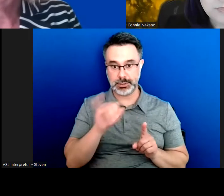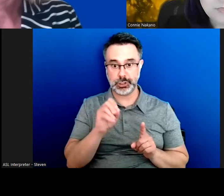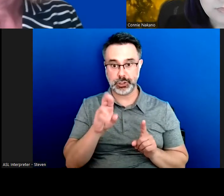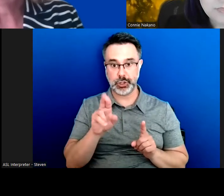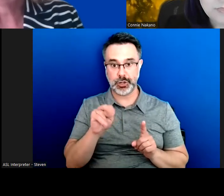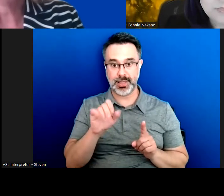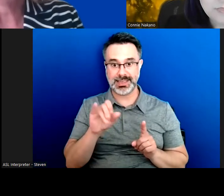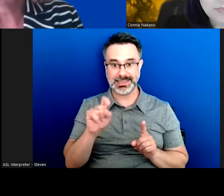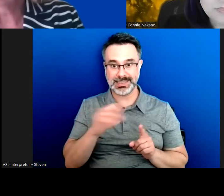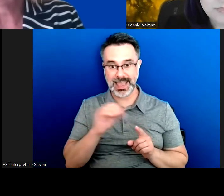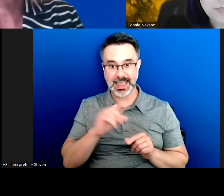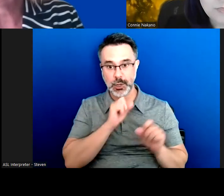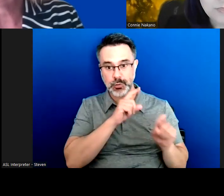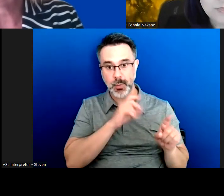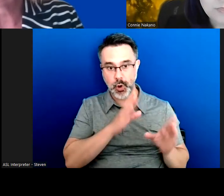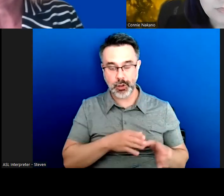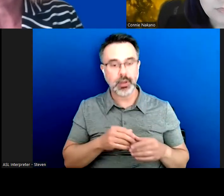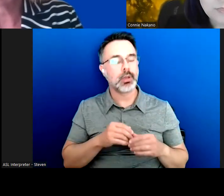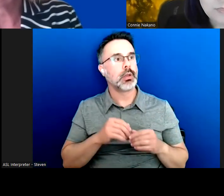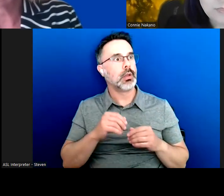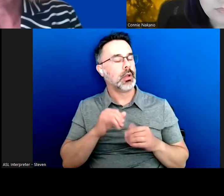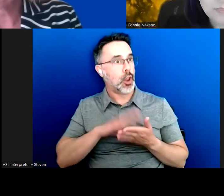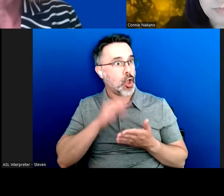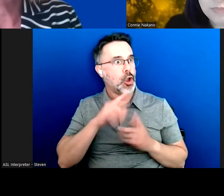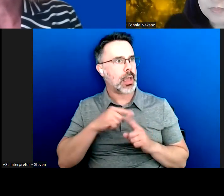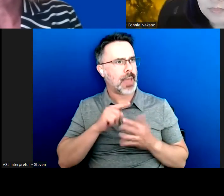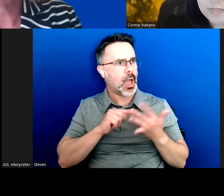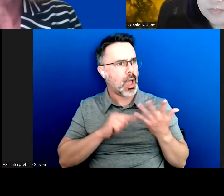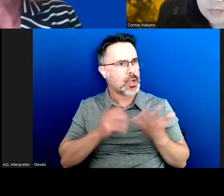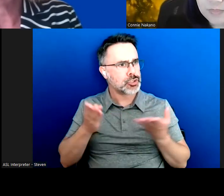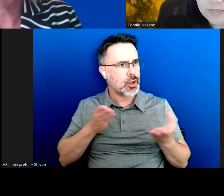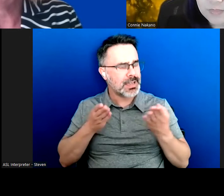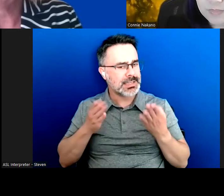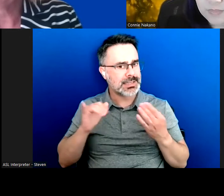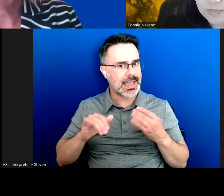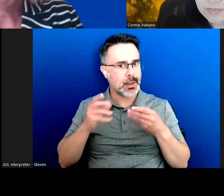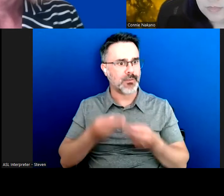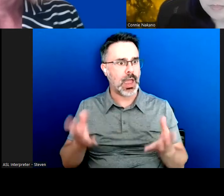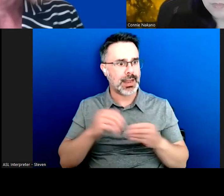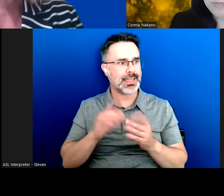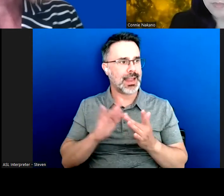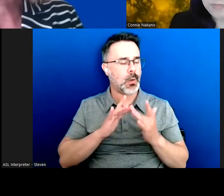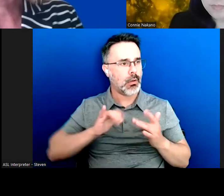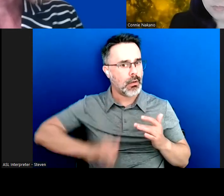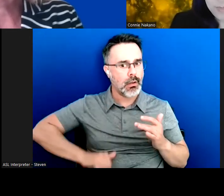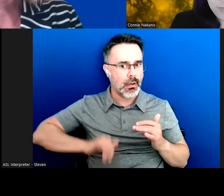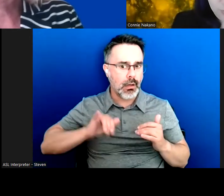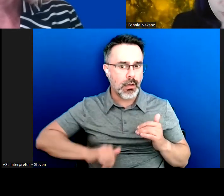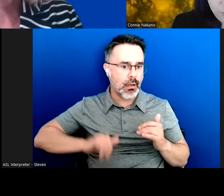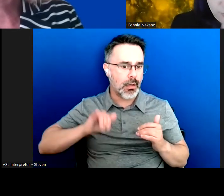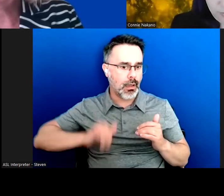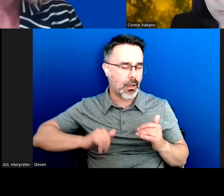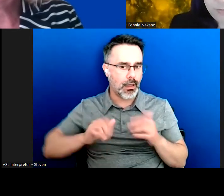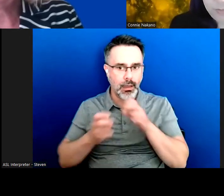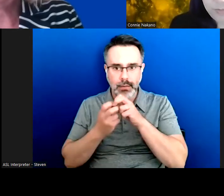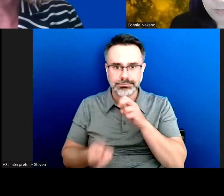reporter about many of the services that are provided in our network. And that was a real alarm bell